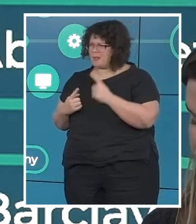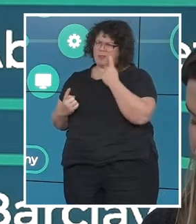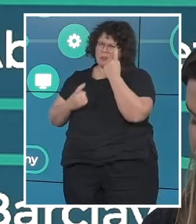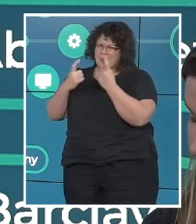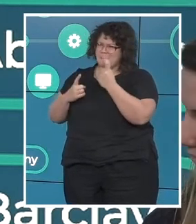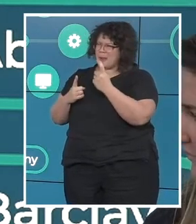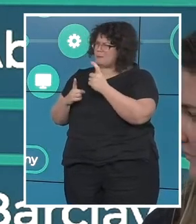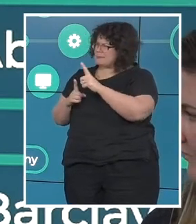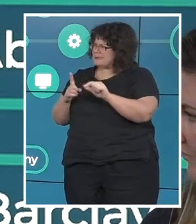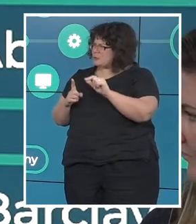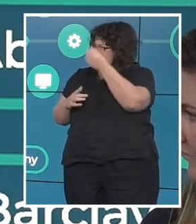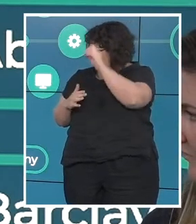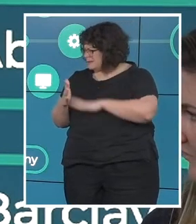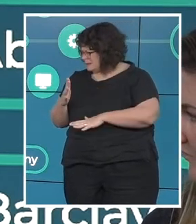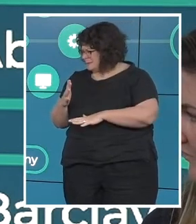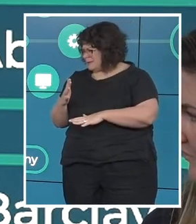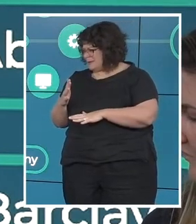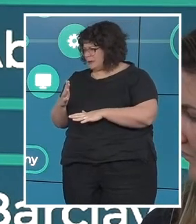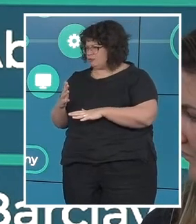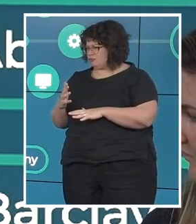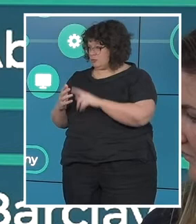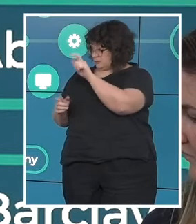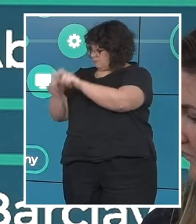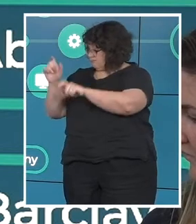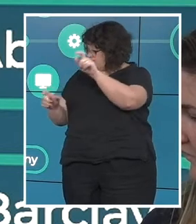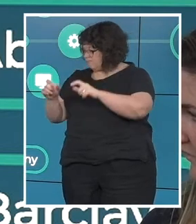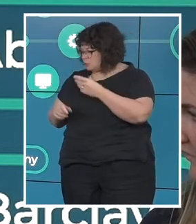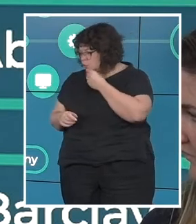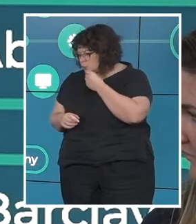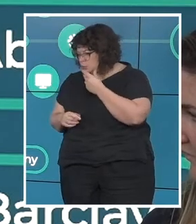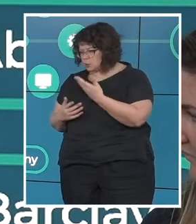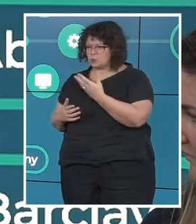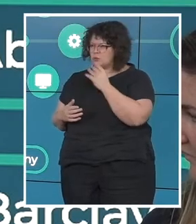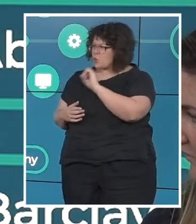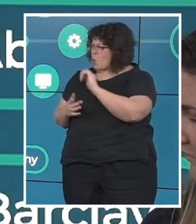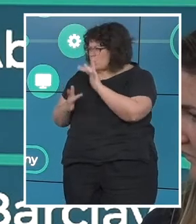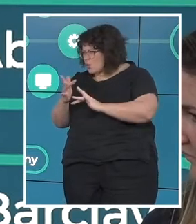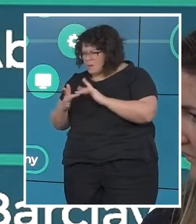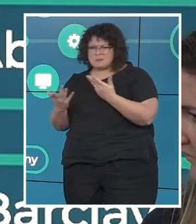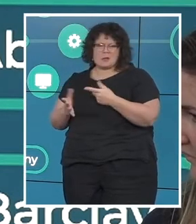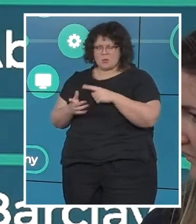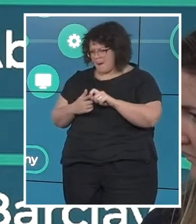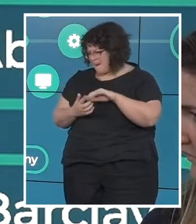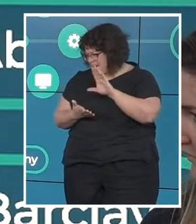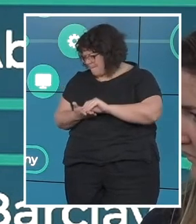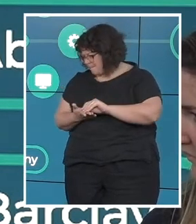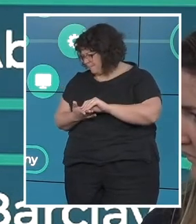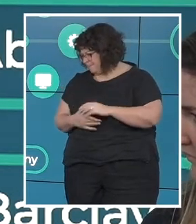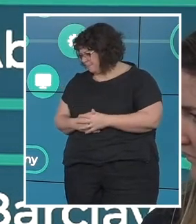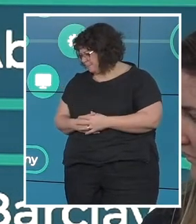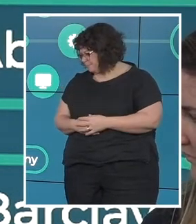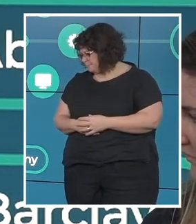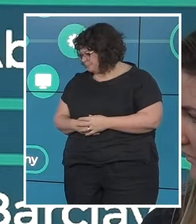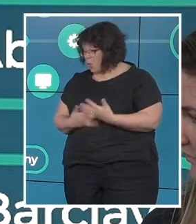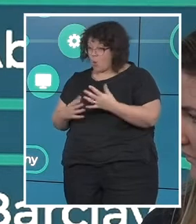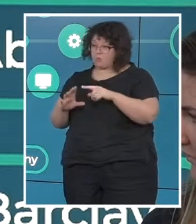have as equal access to the information that you're providing as their cited counterparts do. And then I